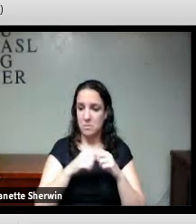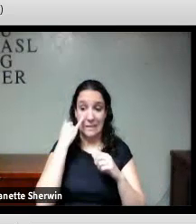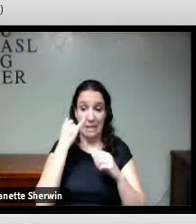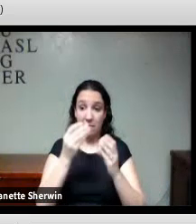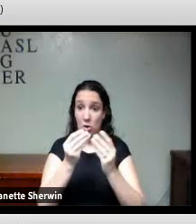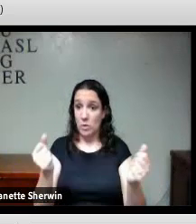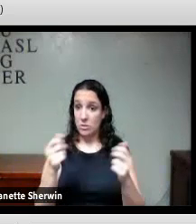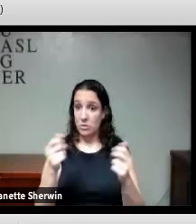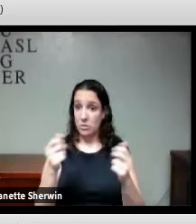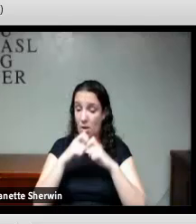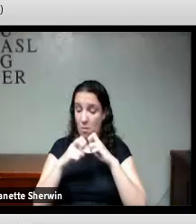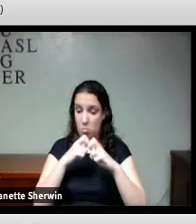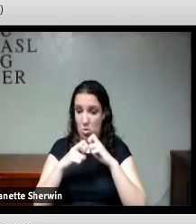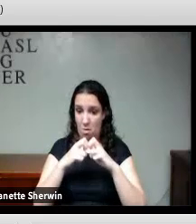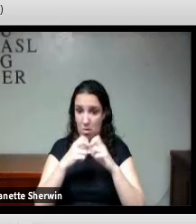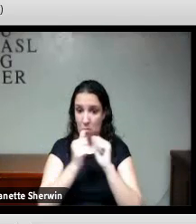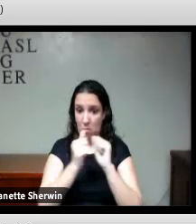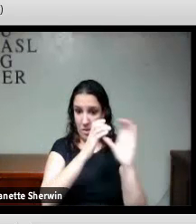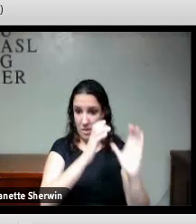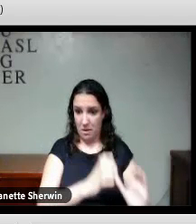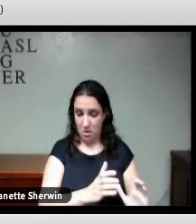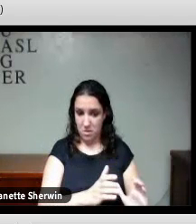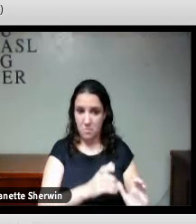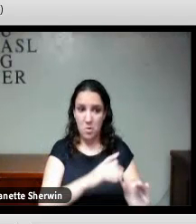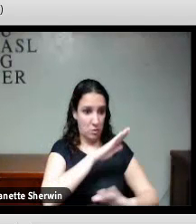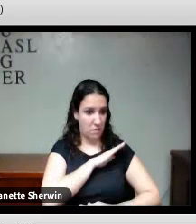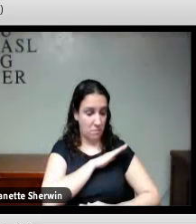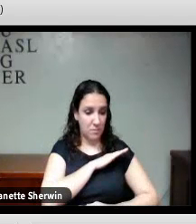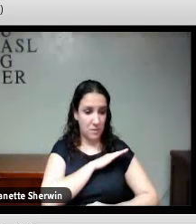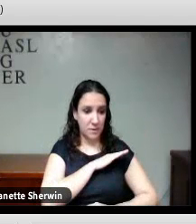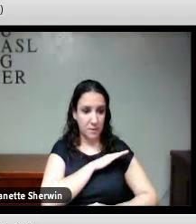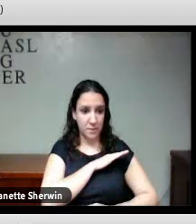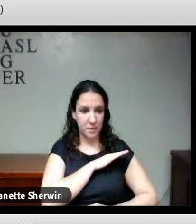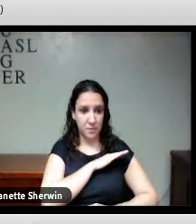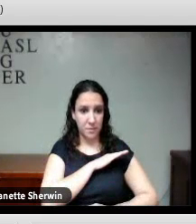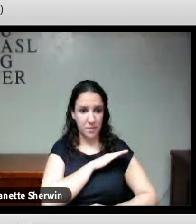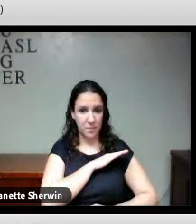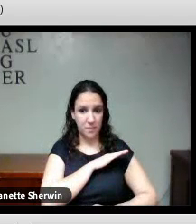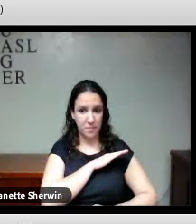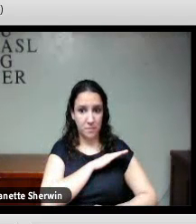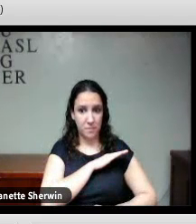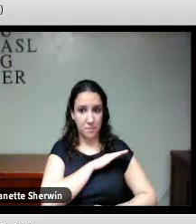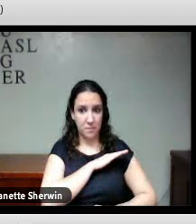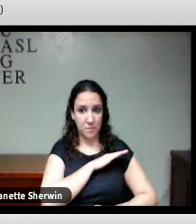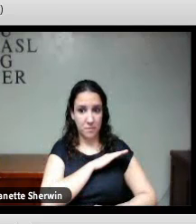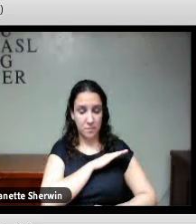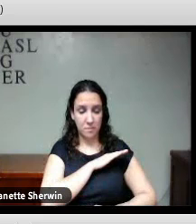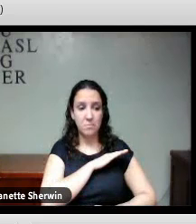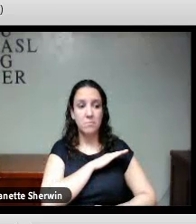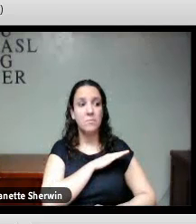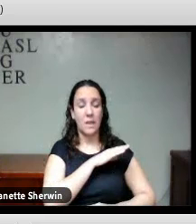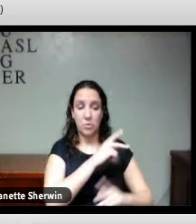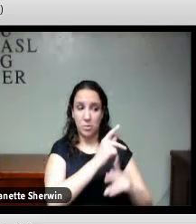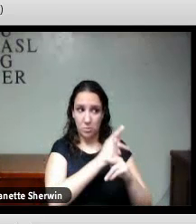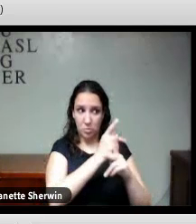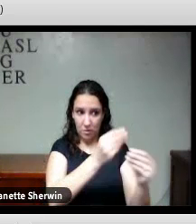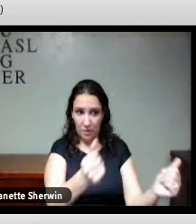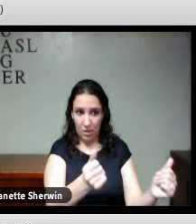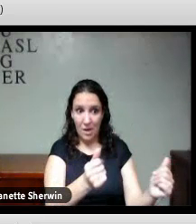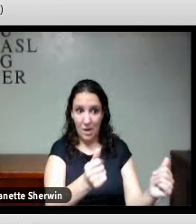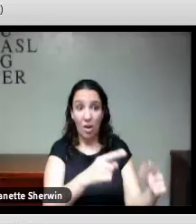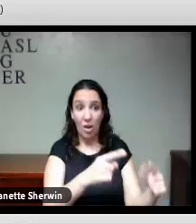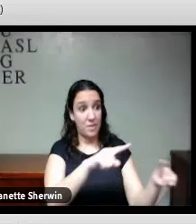something to the customer's satisfaction and you work it out with them, they